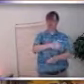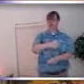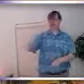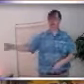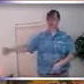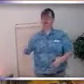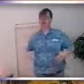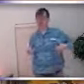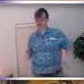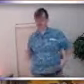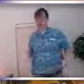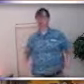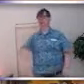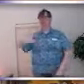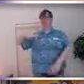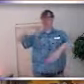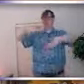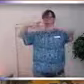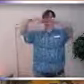rises.